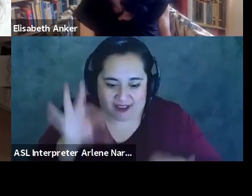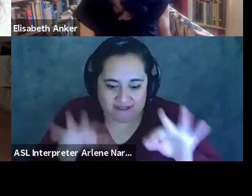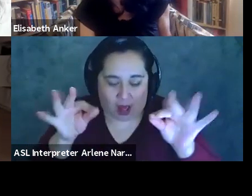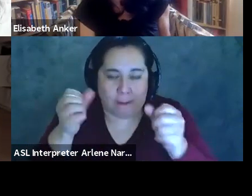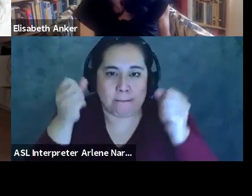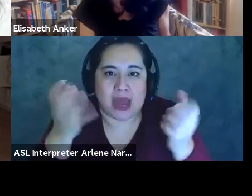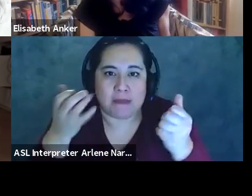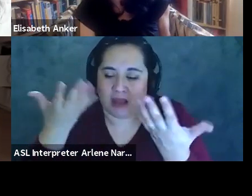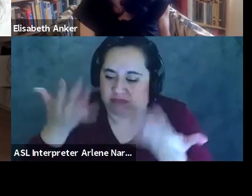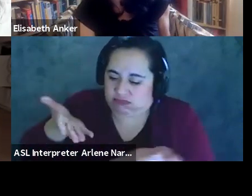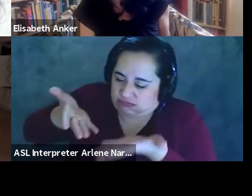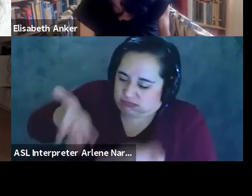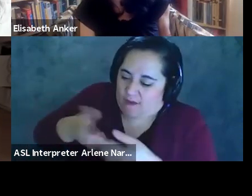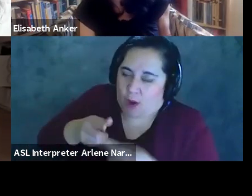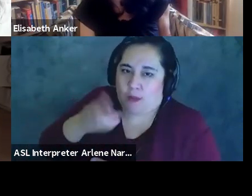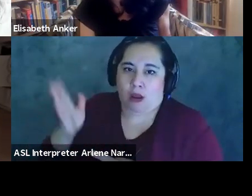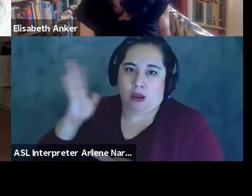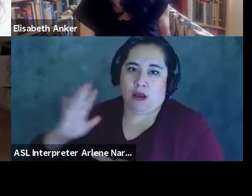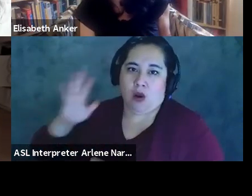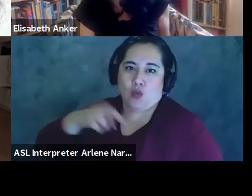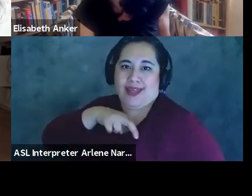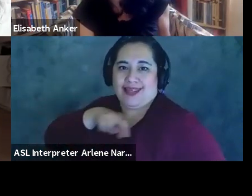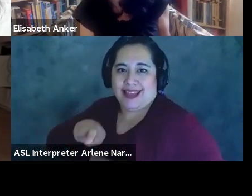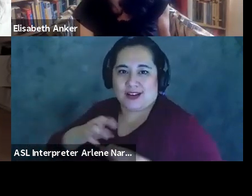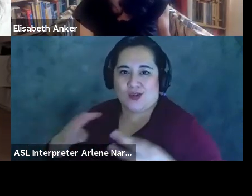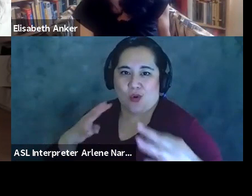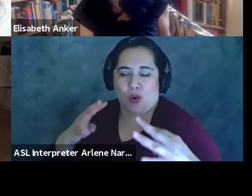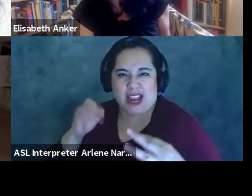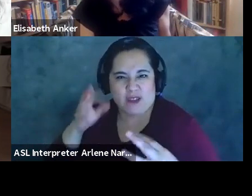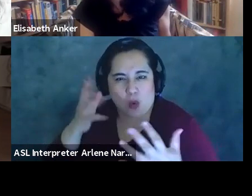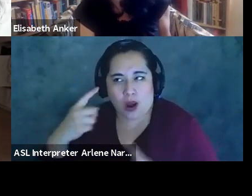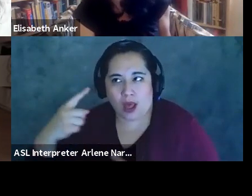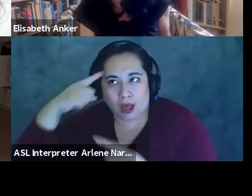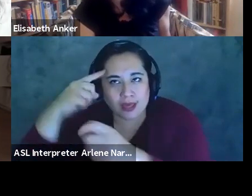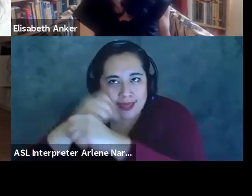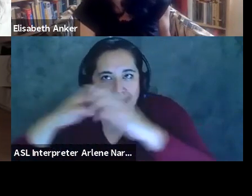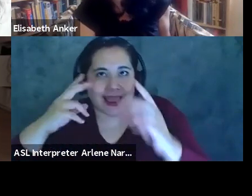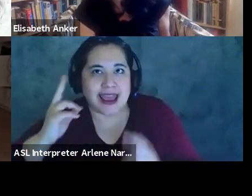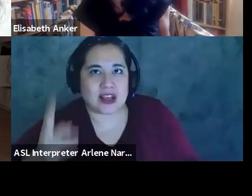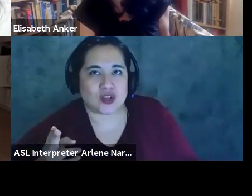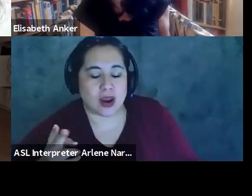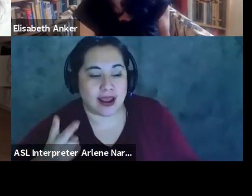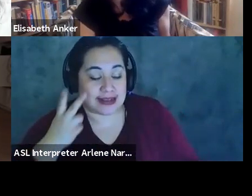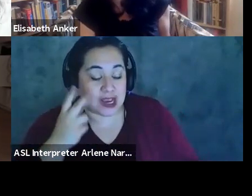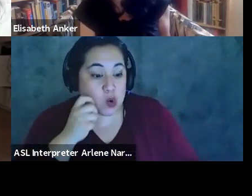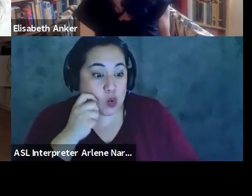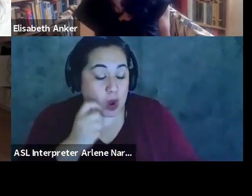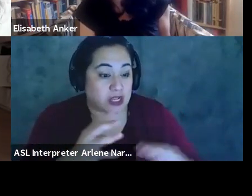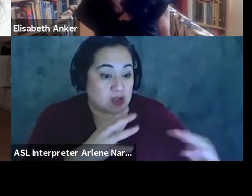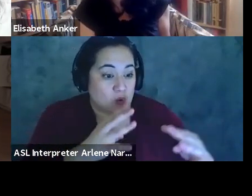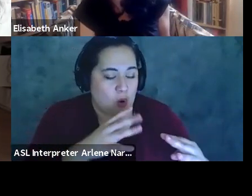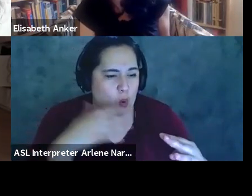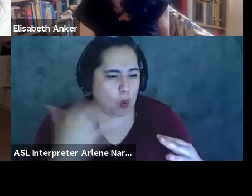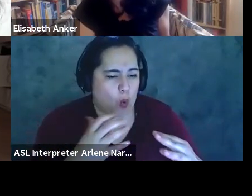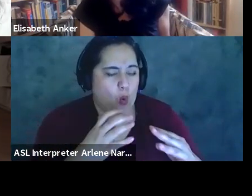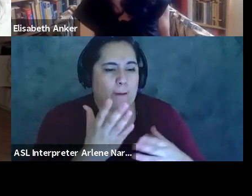war. And I actually think, if we want to put this in historical context, seeing race war as a chapter in the history of sacred